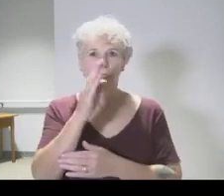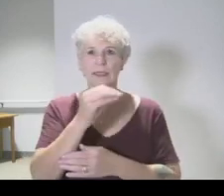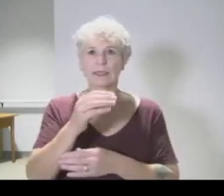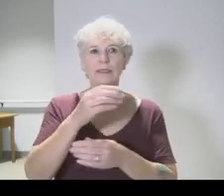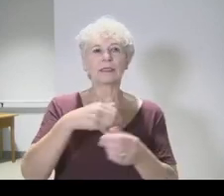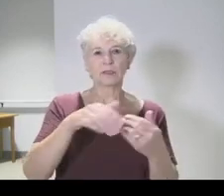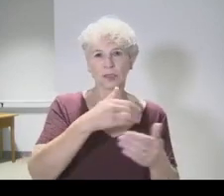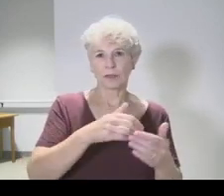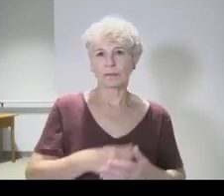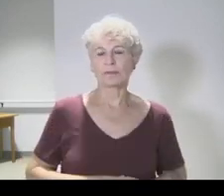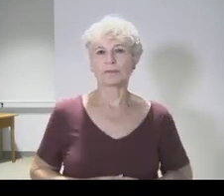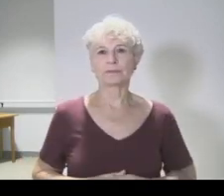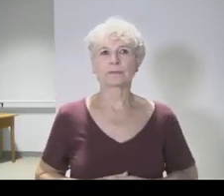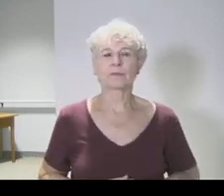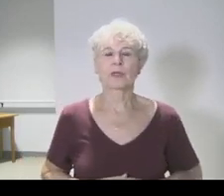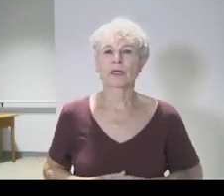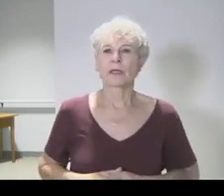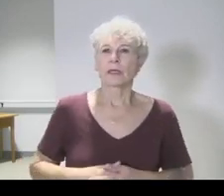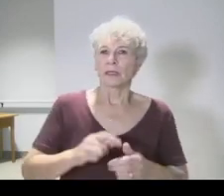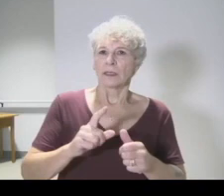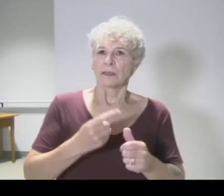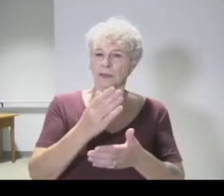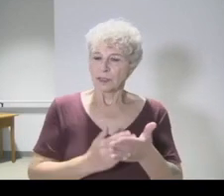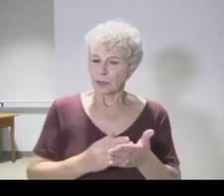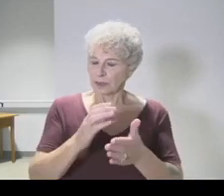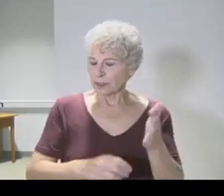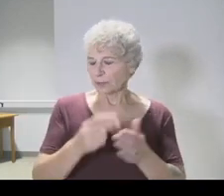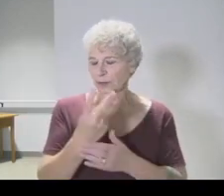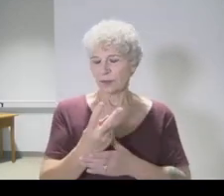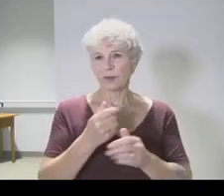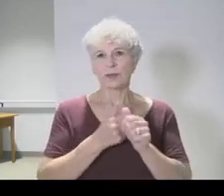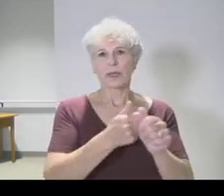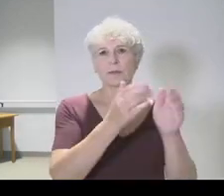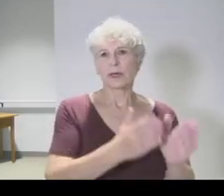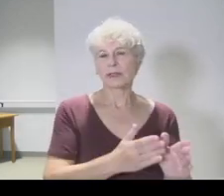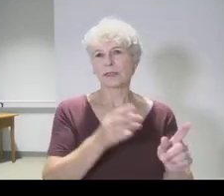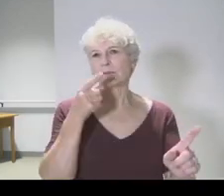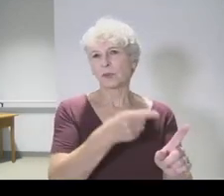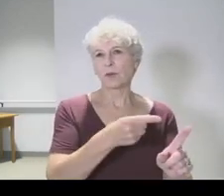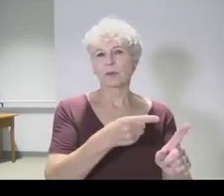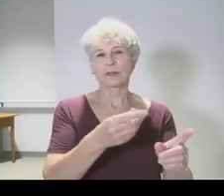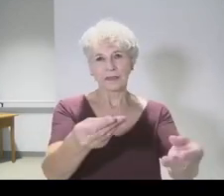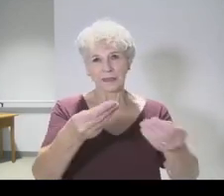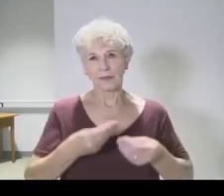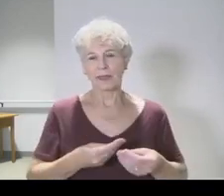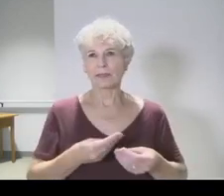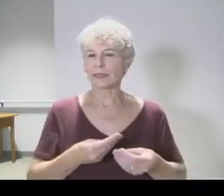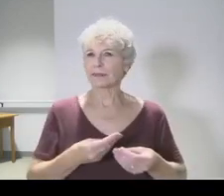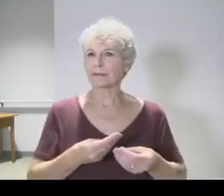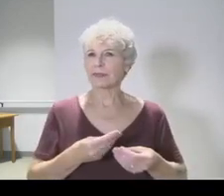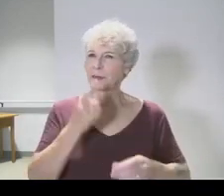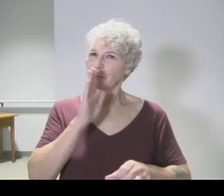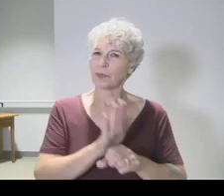other. And then in the first part of chapter 2, the apostle's objective is to provide us with the assurance of